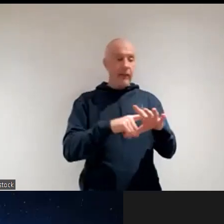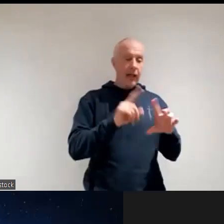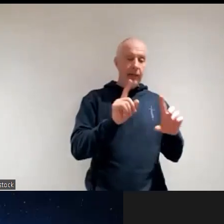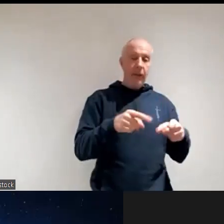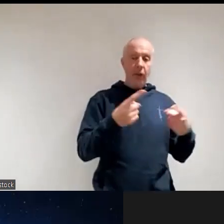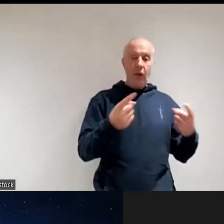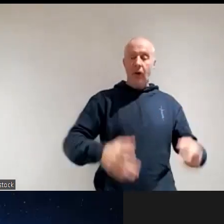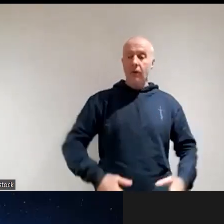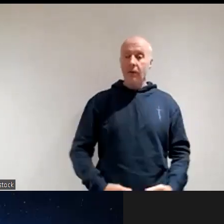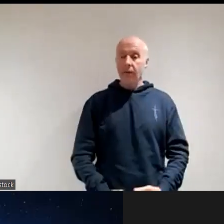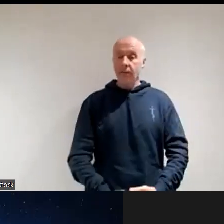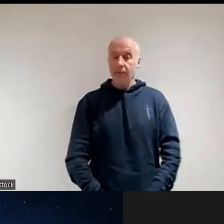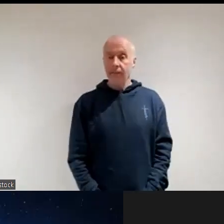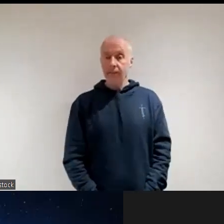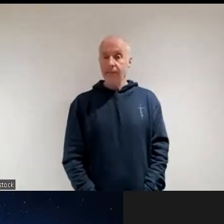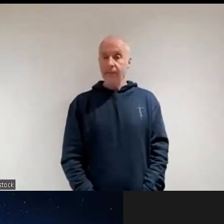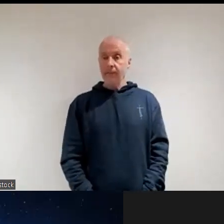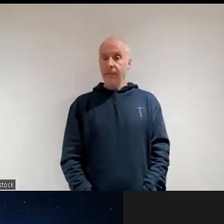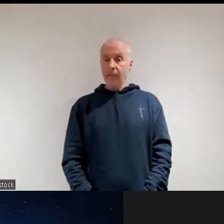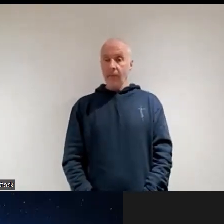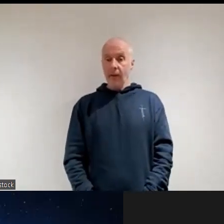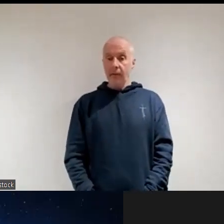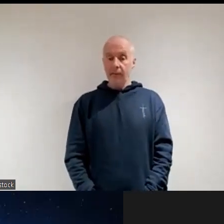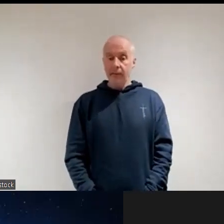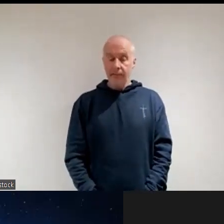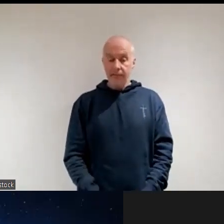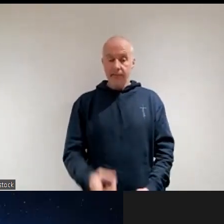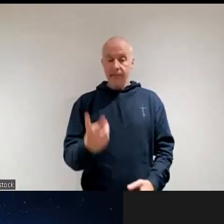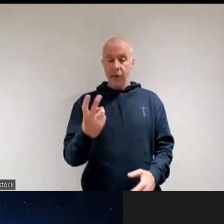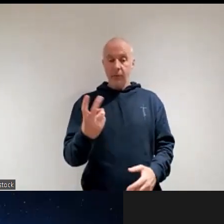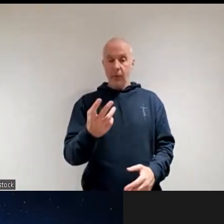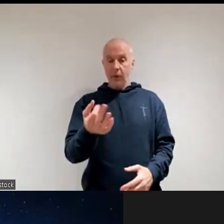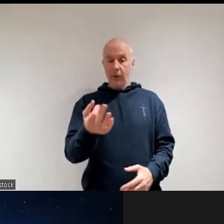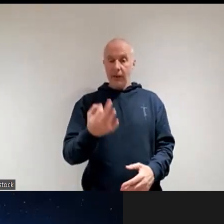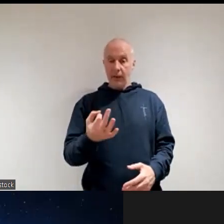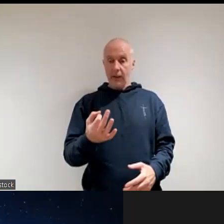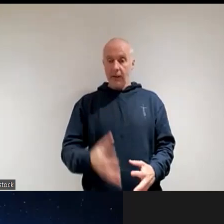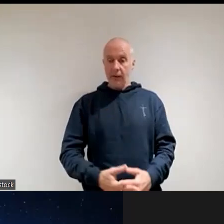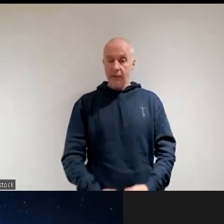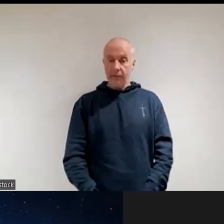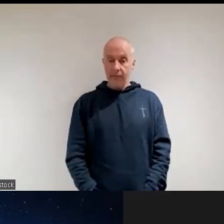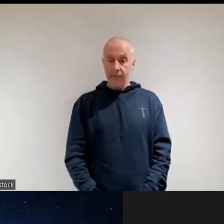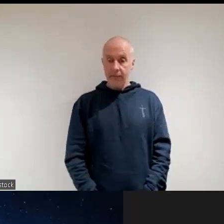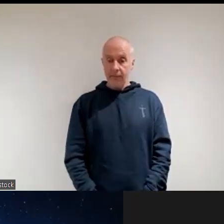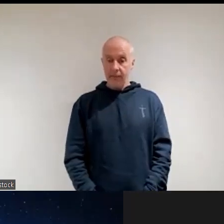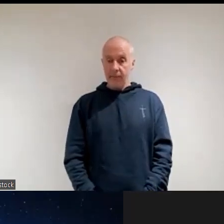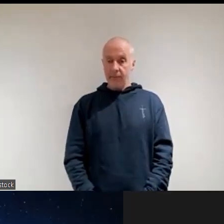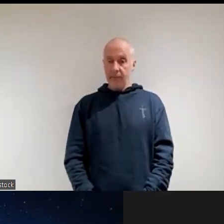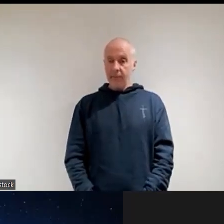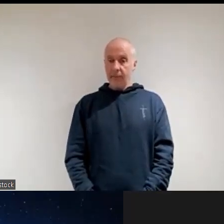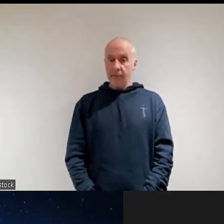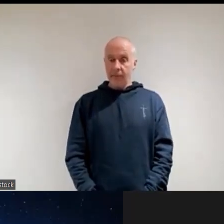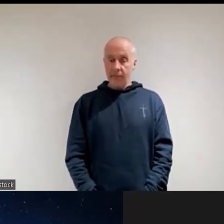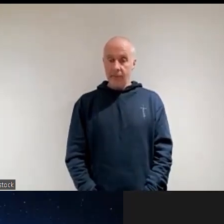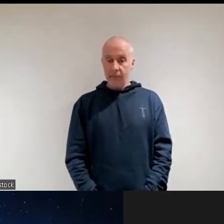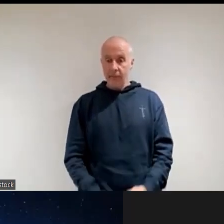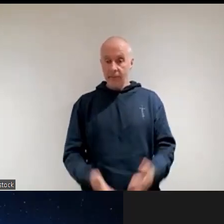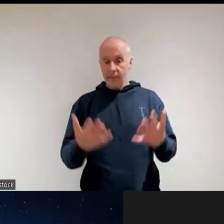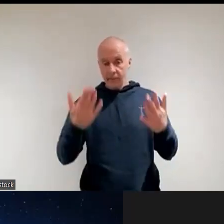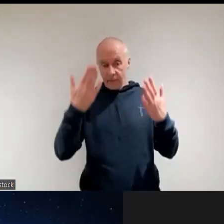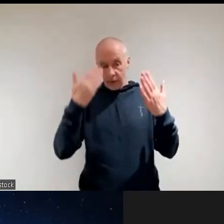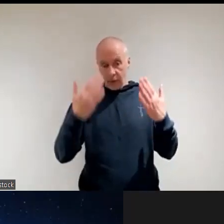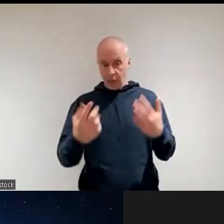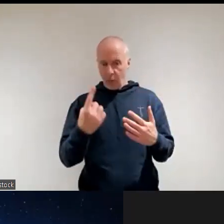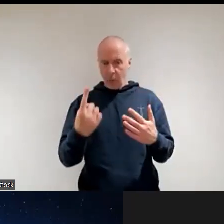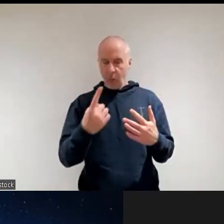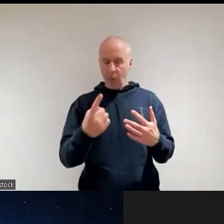Thank you, Tianning. That's really interesting. Thank you for that. We've got two final questions. So I'm going to ask, and unfortunately, this person's submitted it anonymously, but I think it's a really